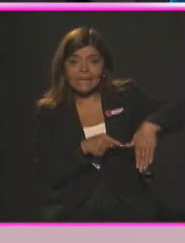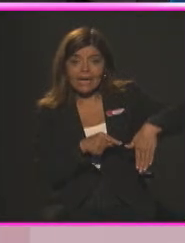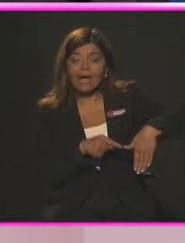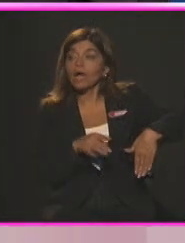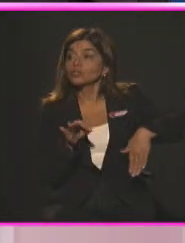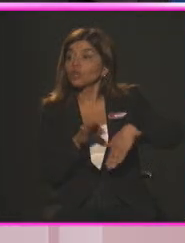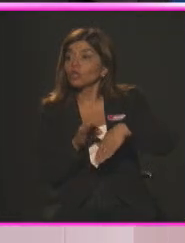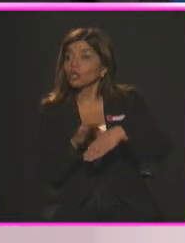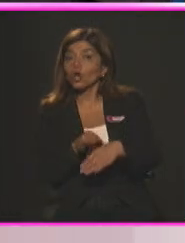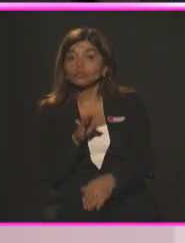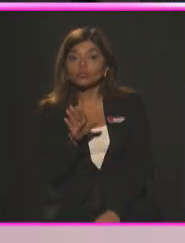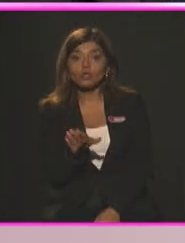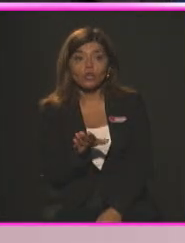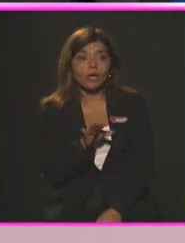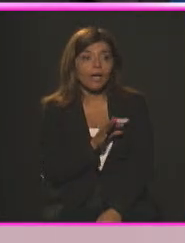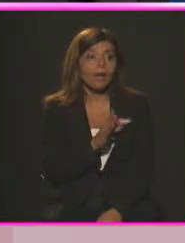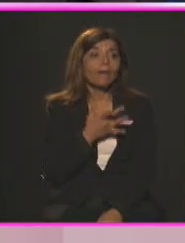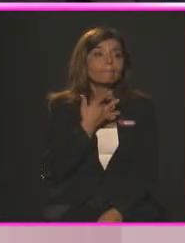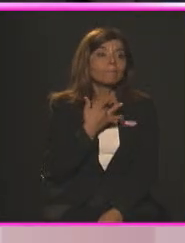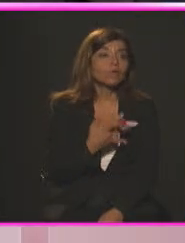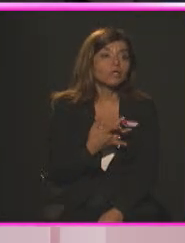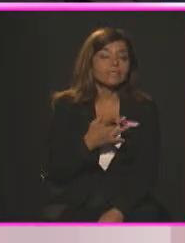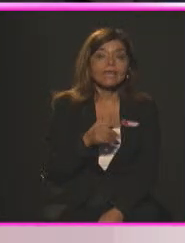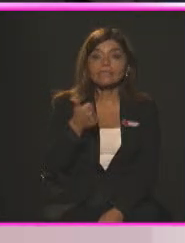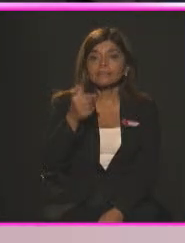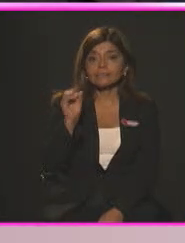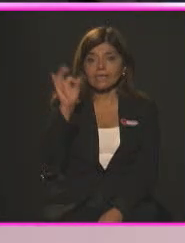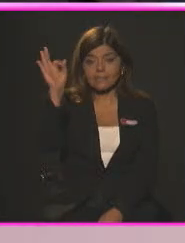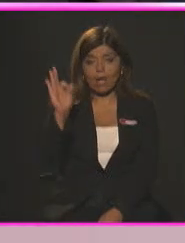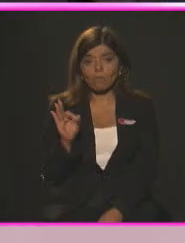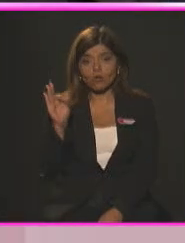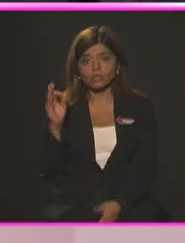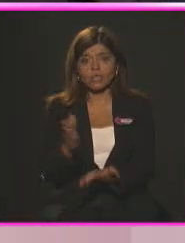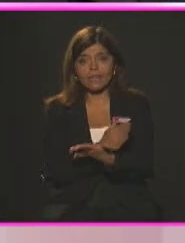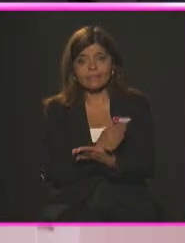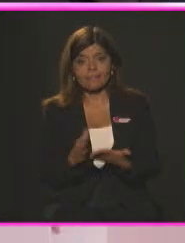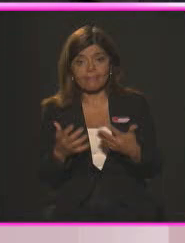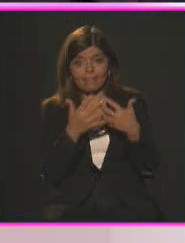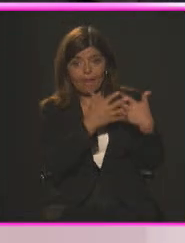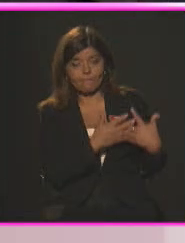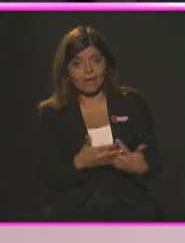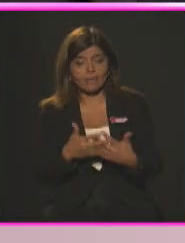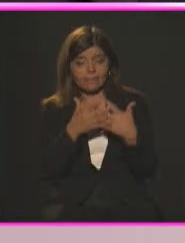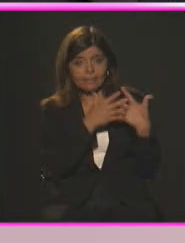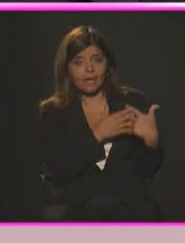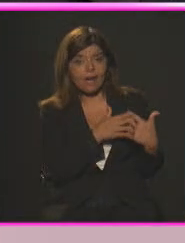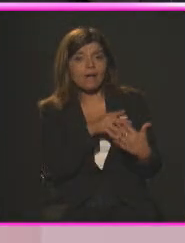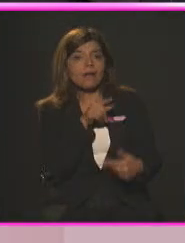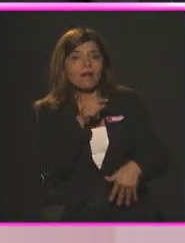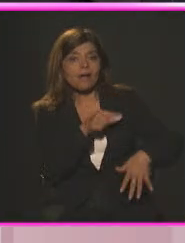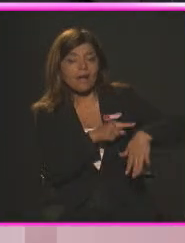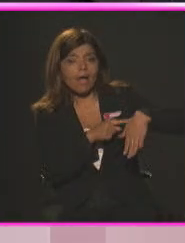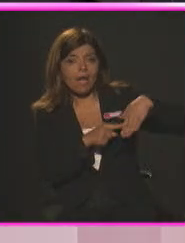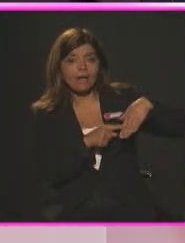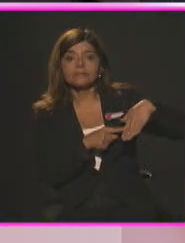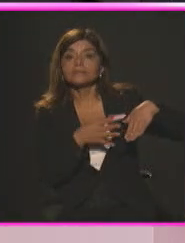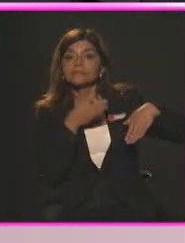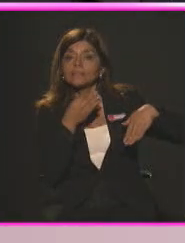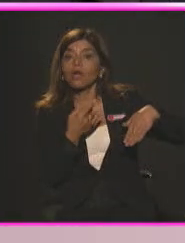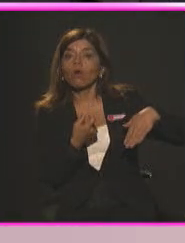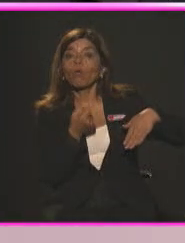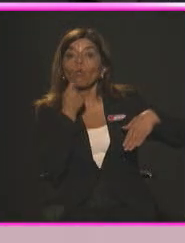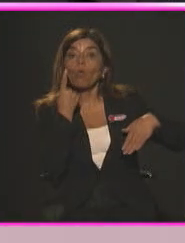up 60% of the American diet. Like, the health consequences are dire, and the concerns include type